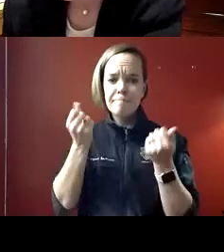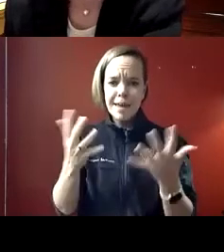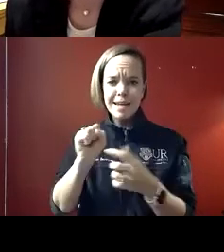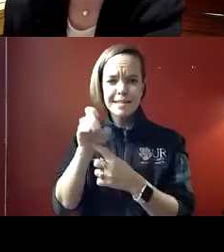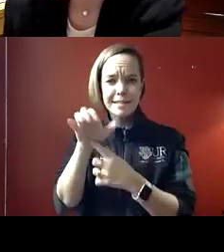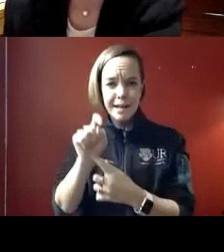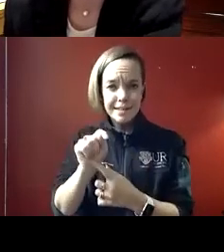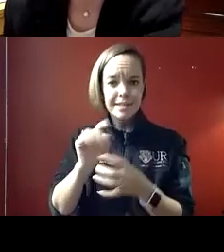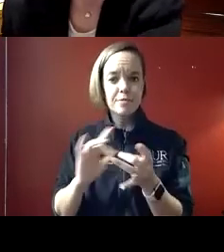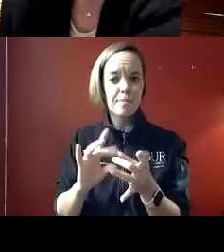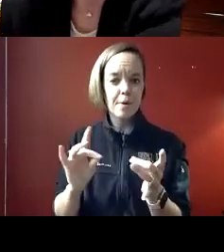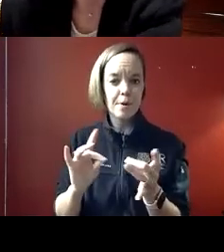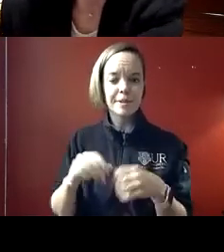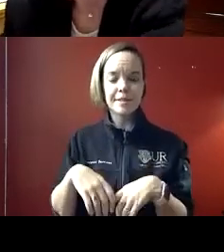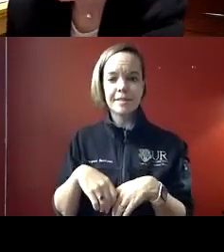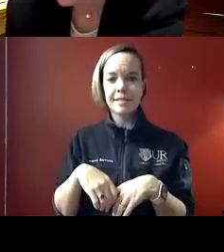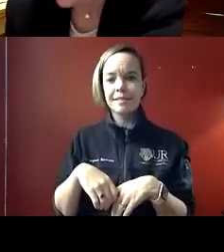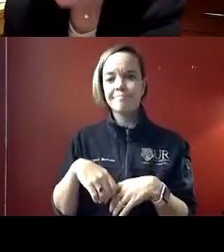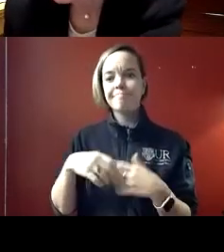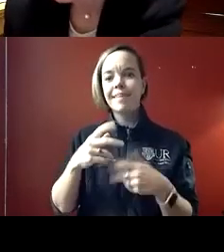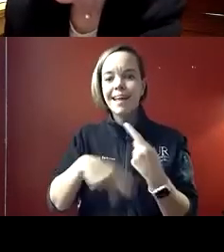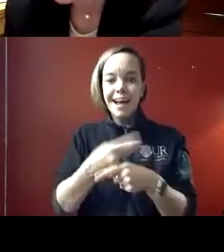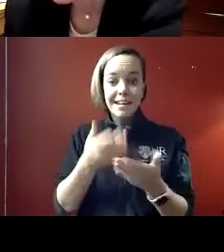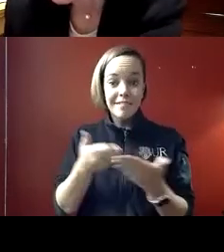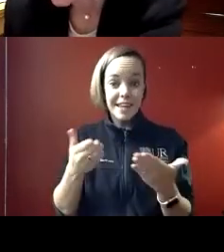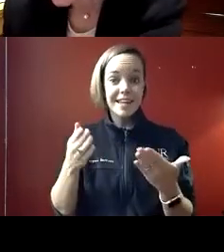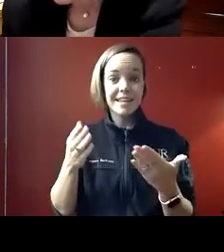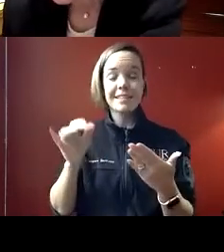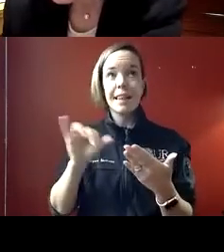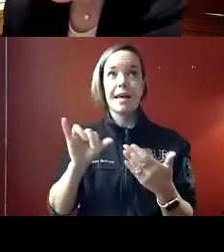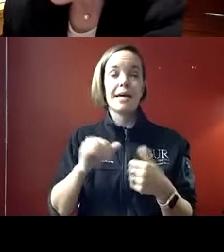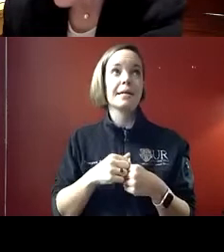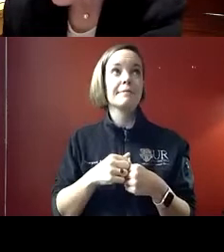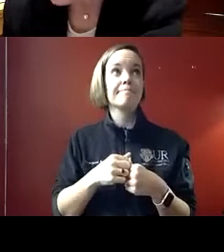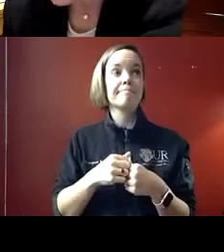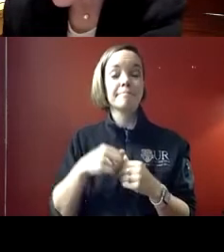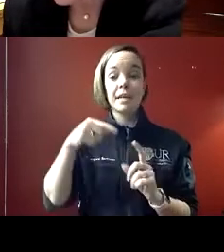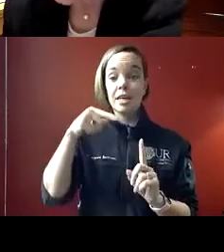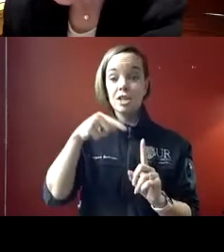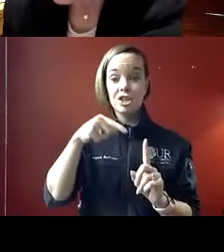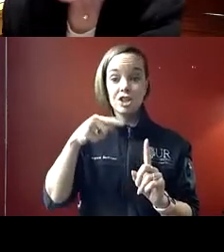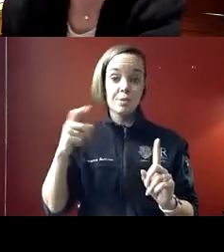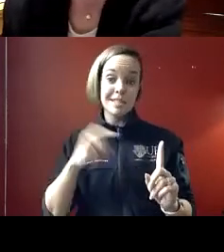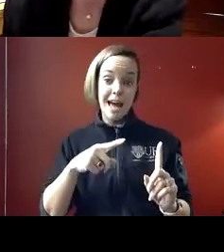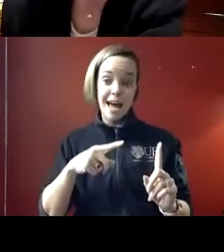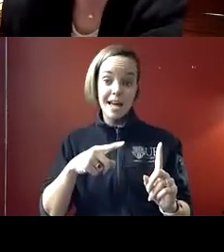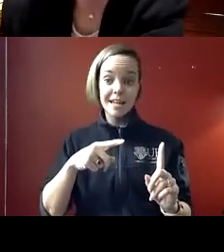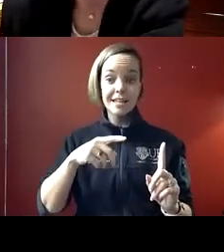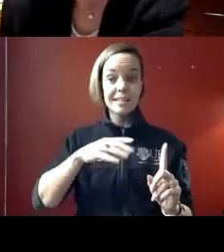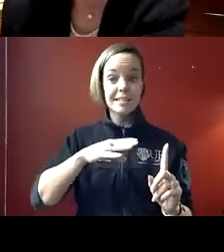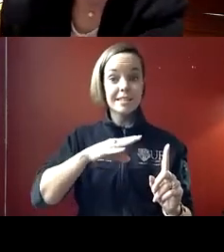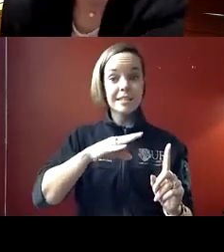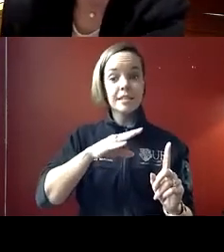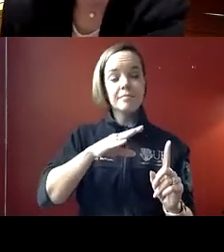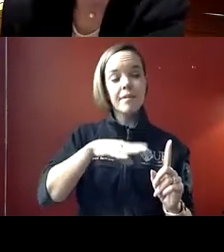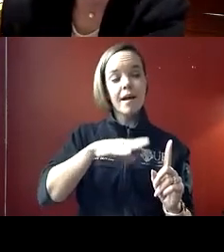and overtures. So the kinds of things that happened is she was asked to get coins from the pocket